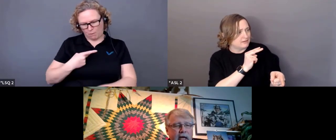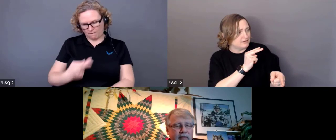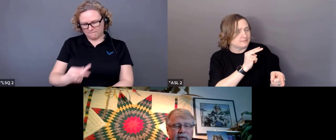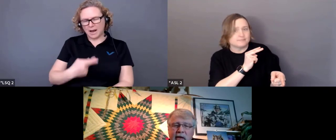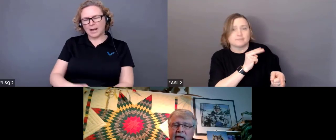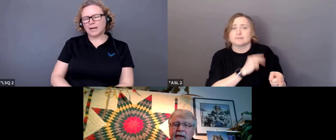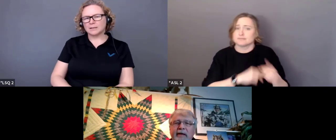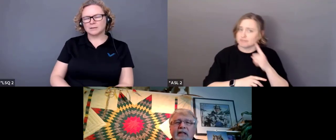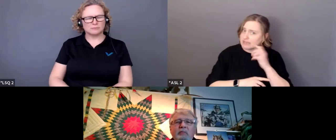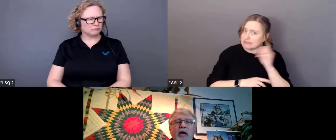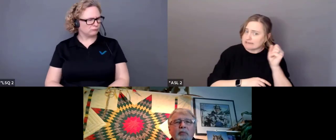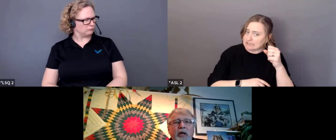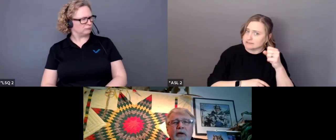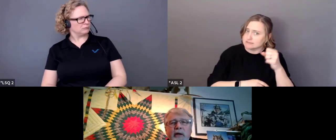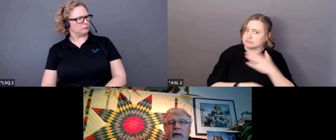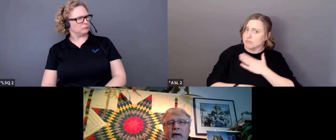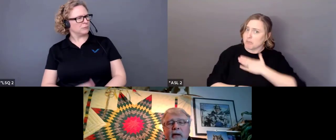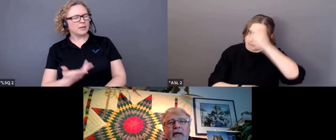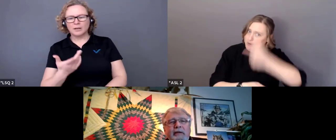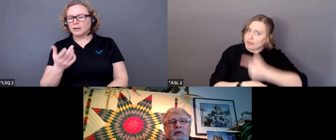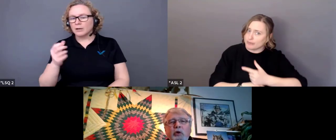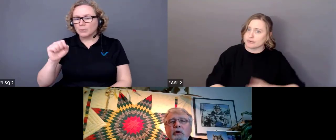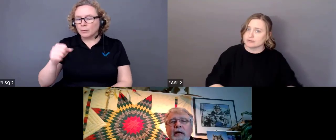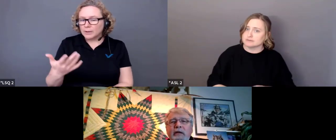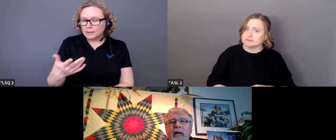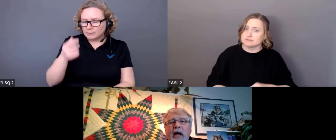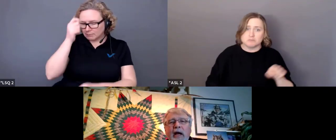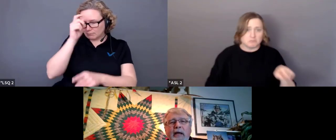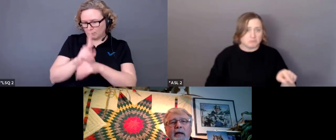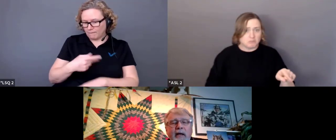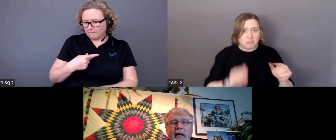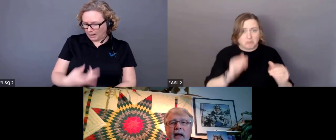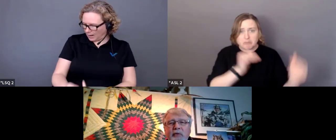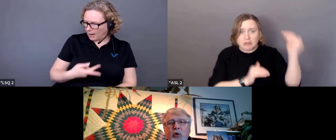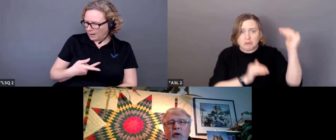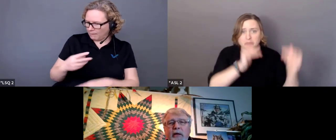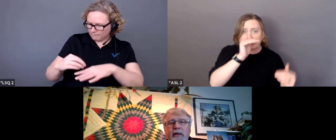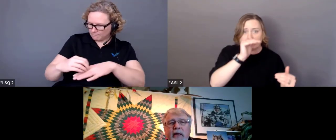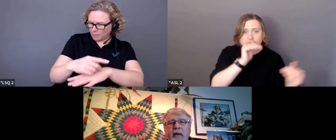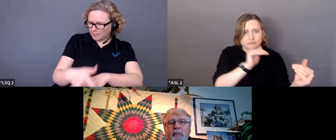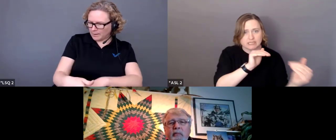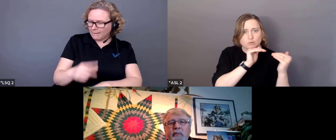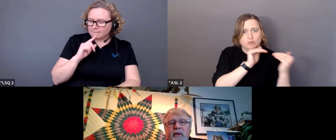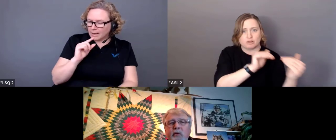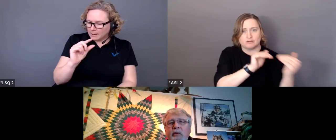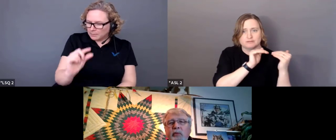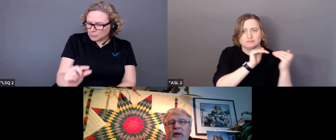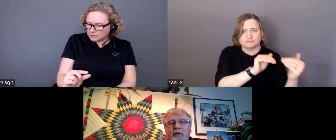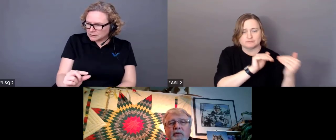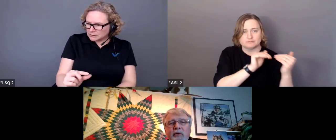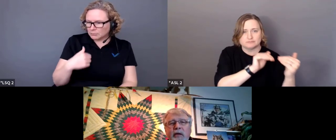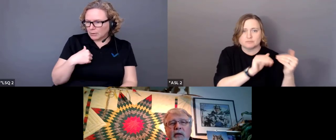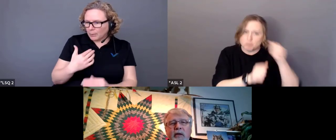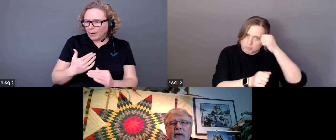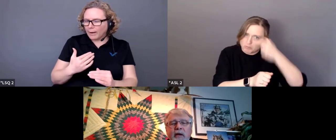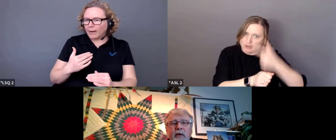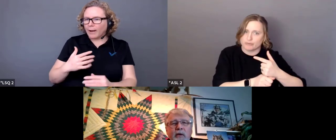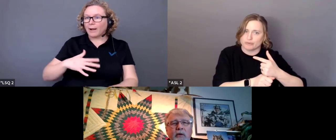said, "Yes, he's my brother. He's no greater than I, and I'm no greater than him. We're